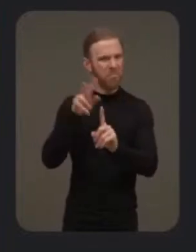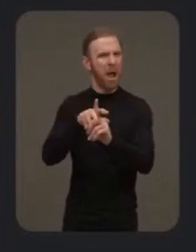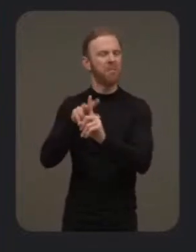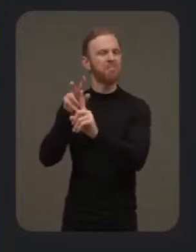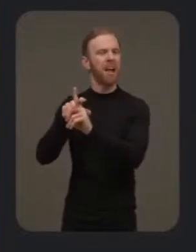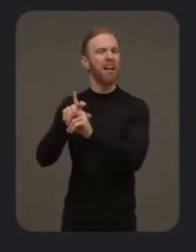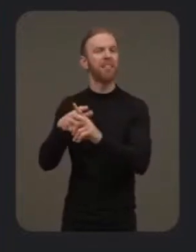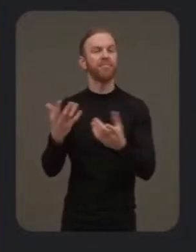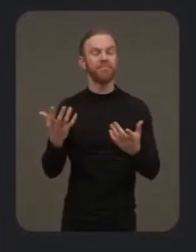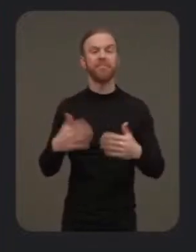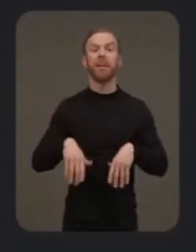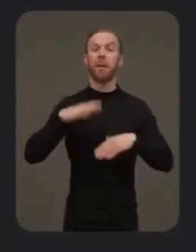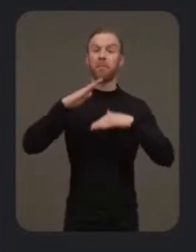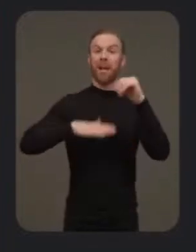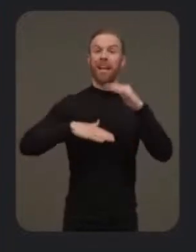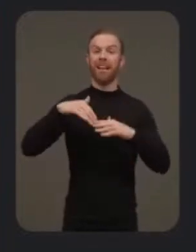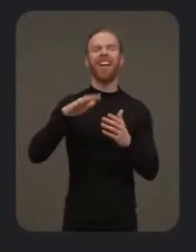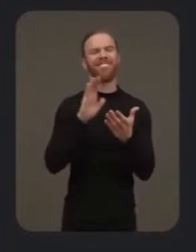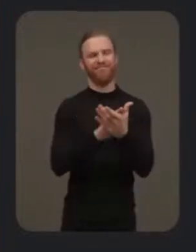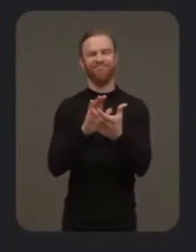Building AI